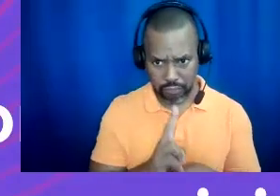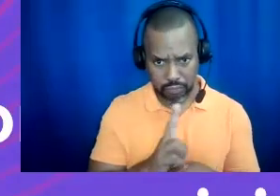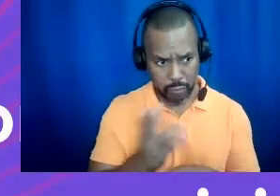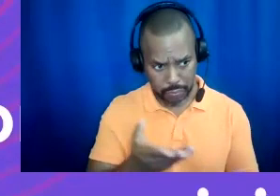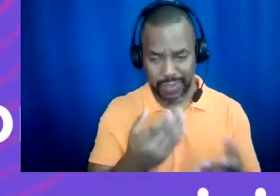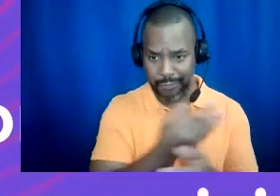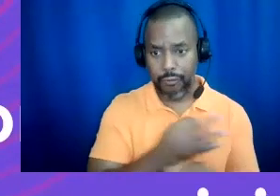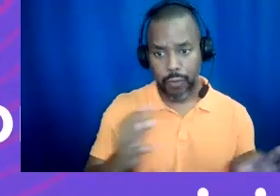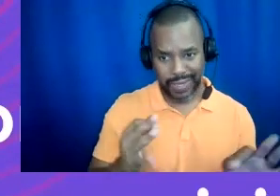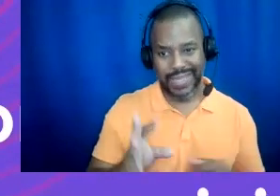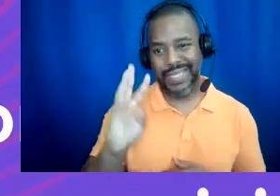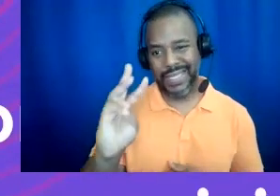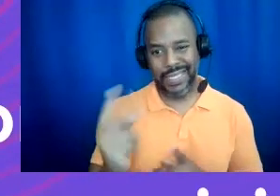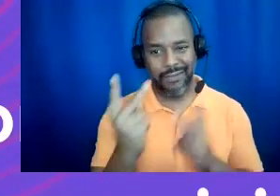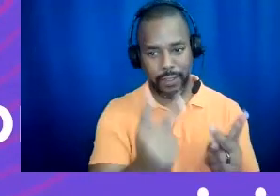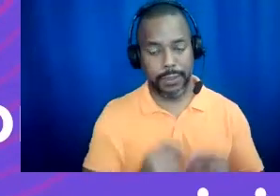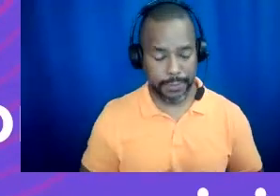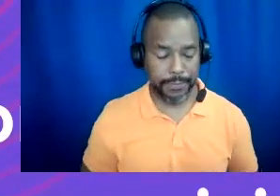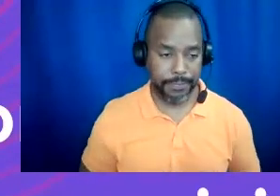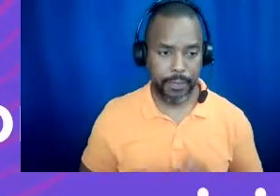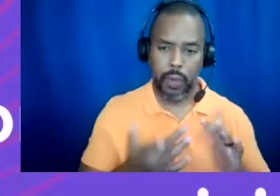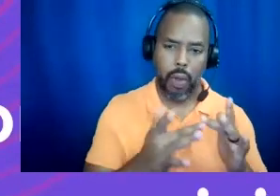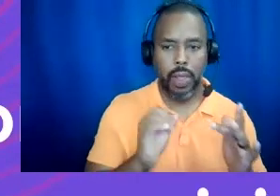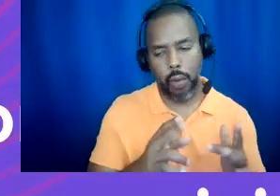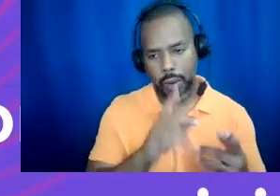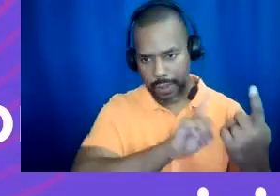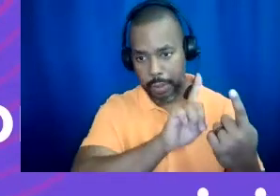to use your Anthem EAP plan. Now, the Anthem